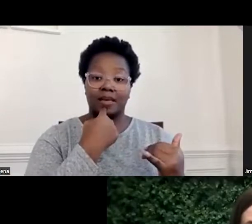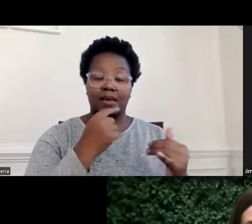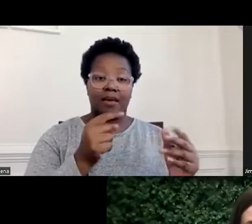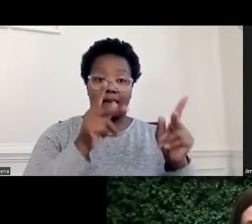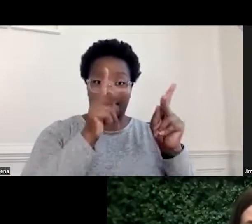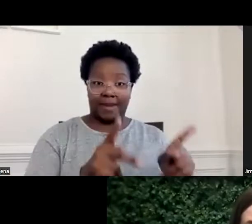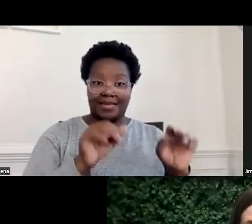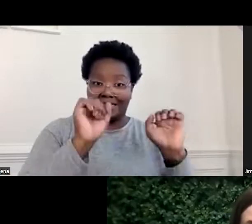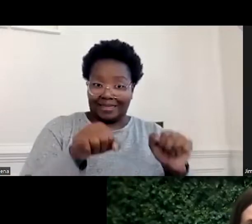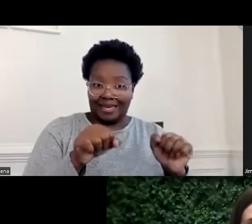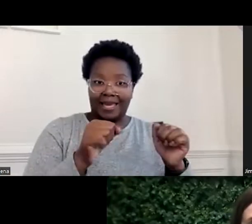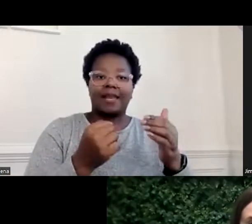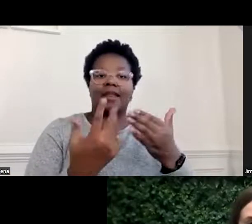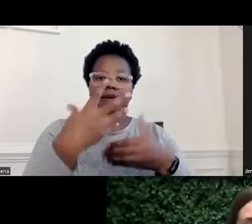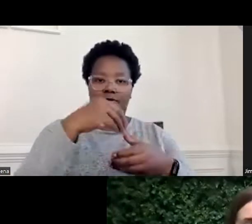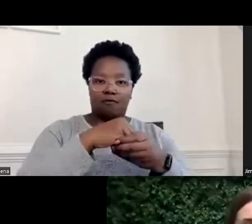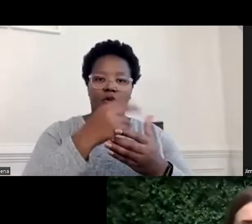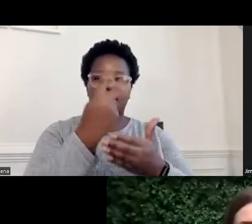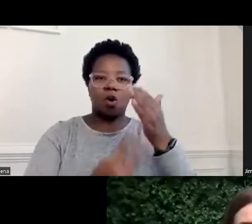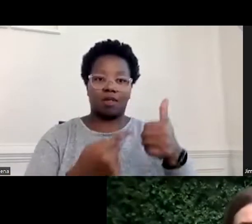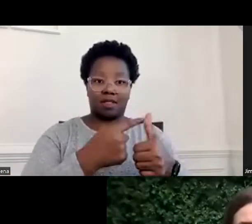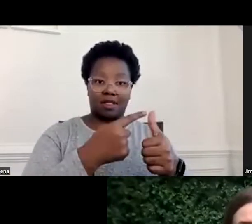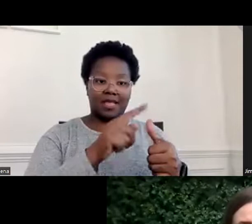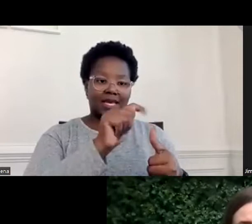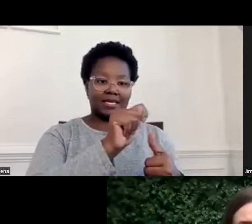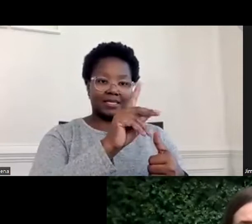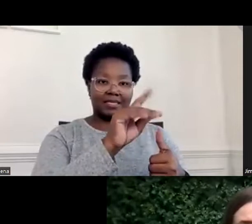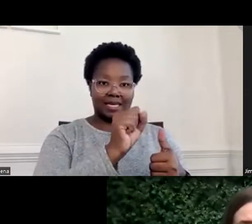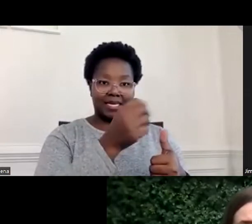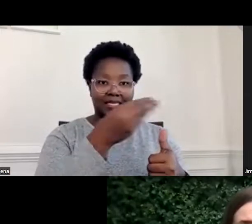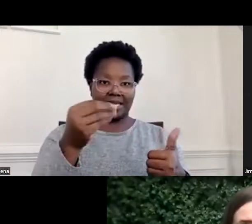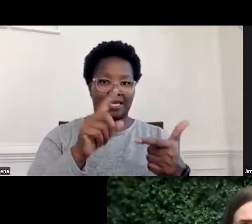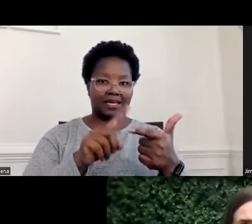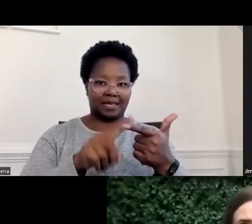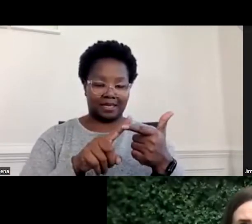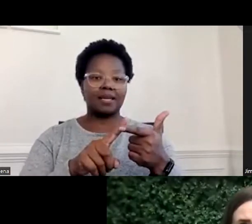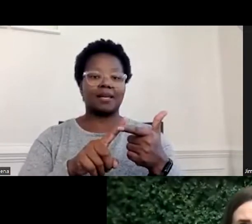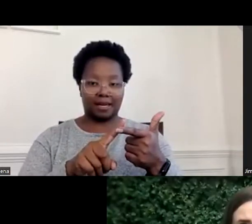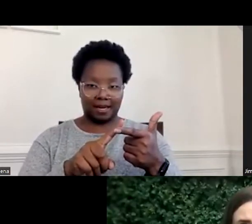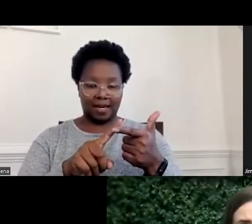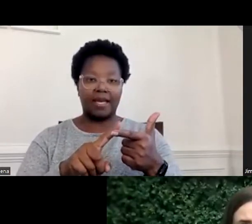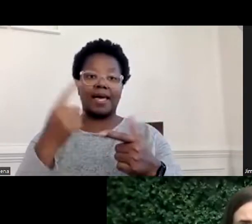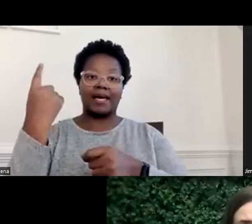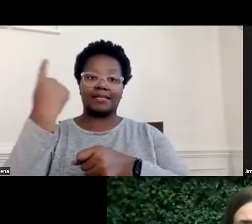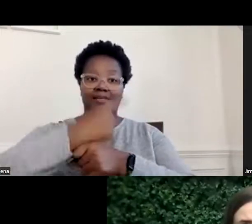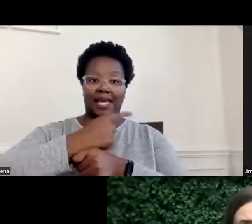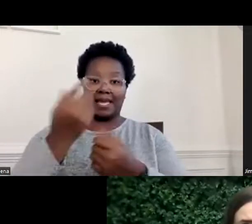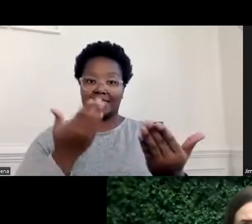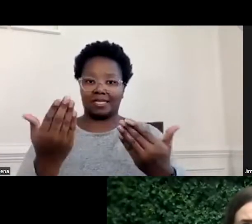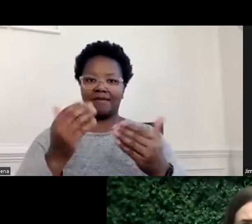both in a tailored day services and also receive, for example, day service or